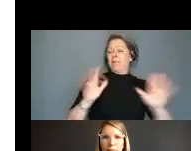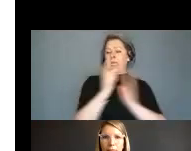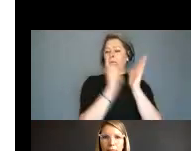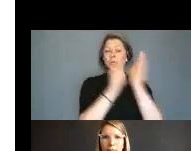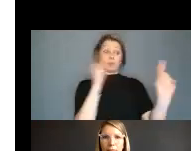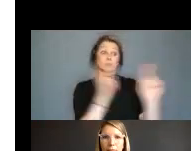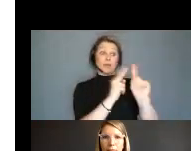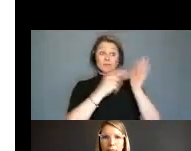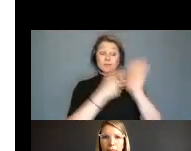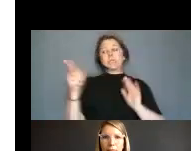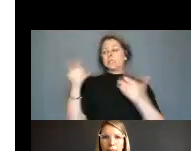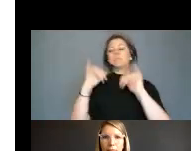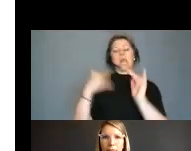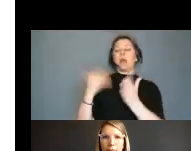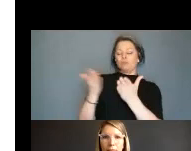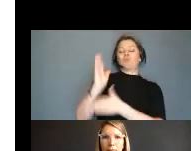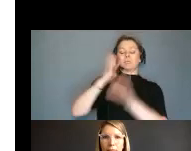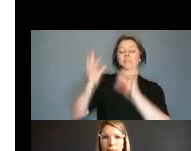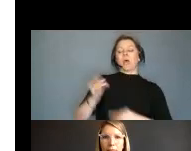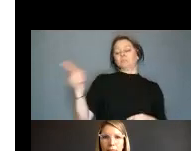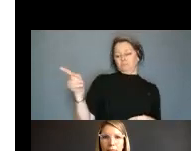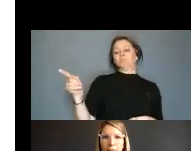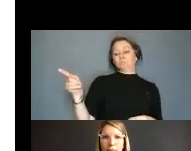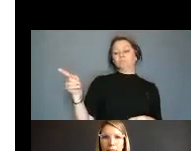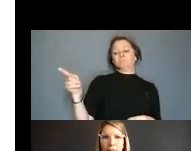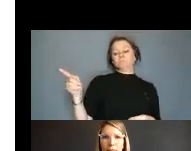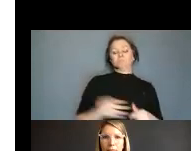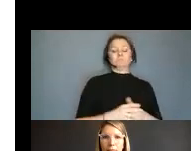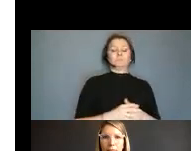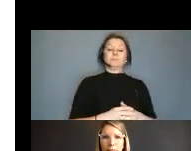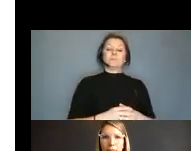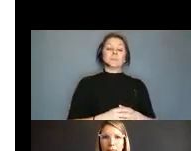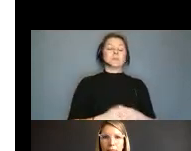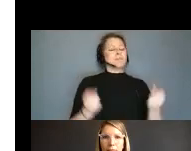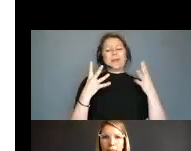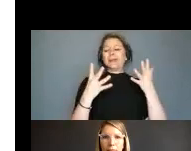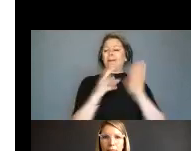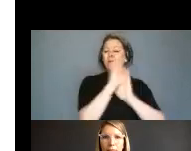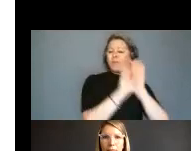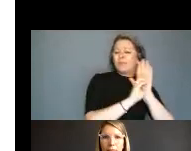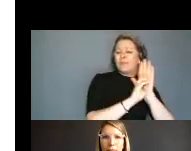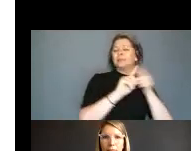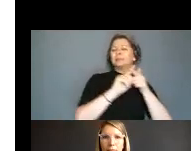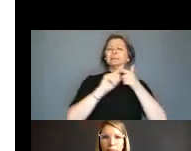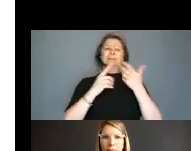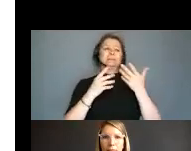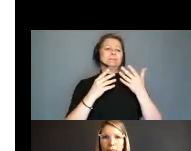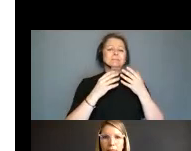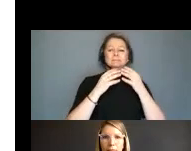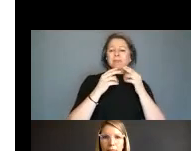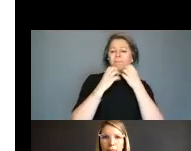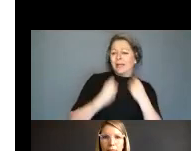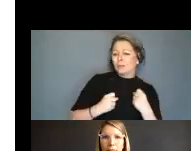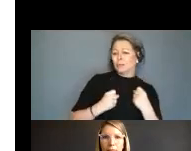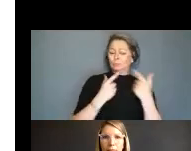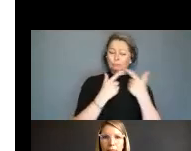adult still has the right to make that decision. So a lot of ethical, a lot of moral issues come up with these